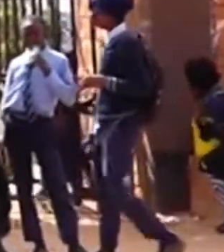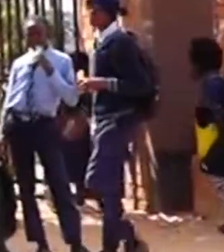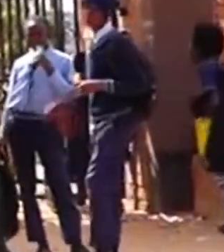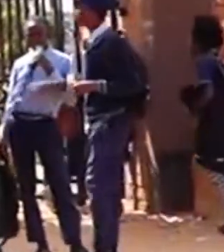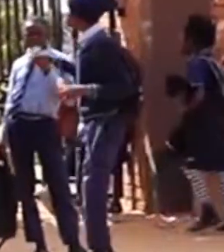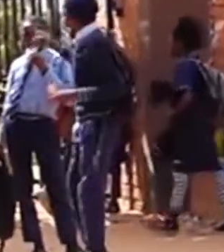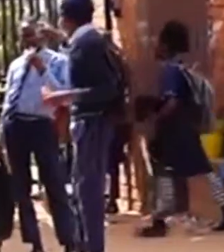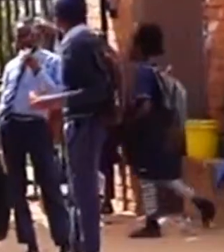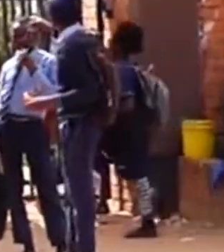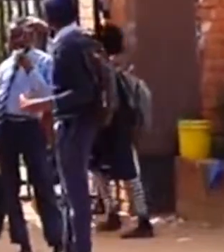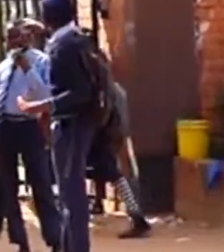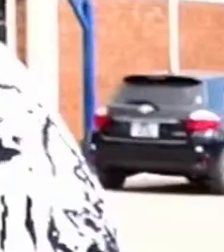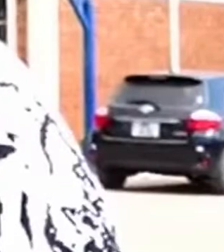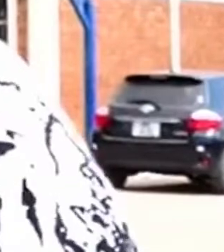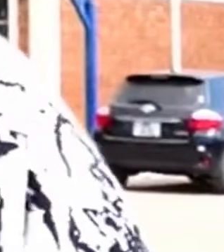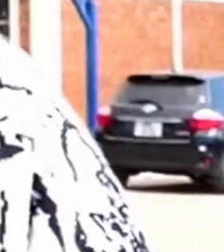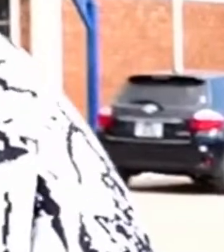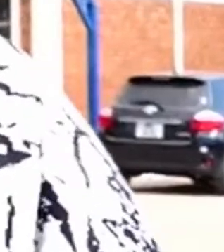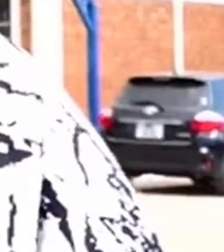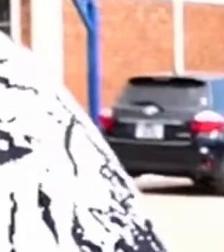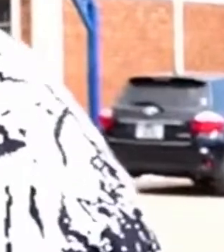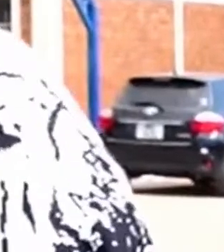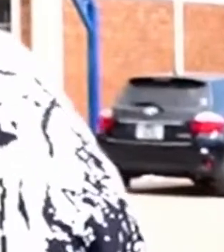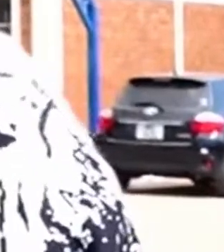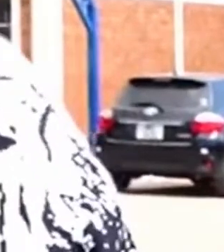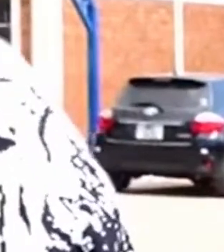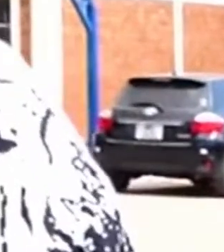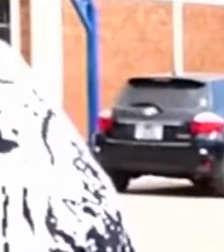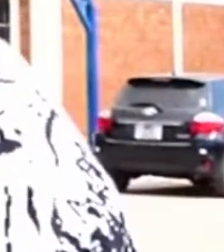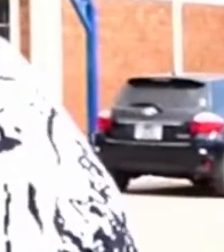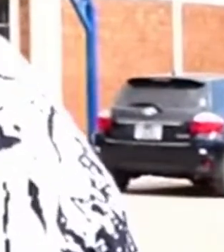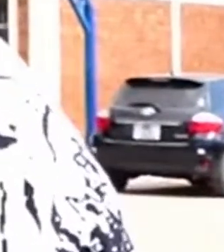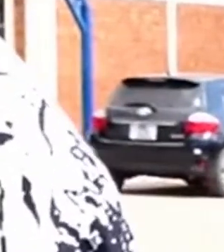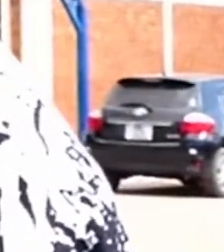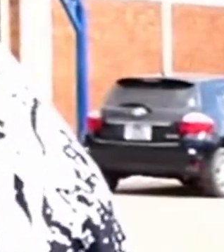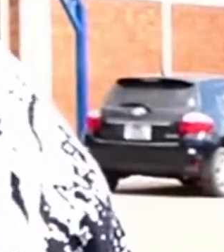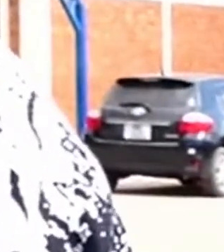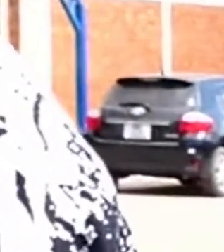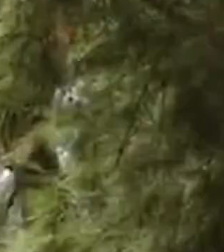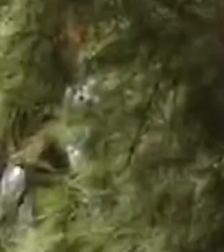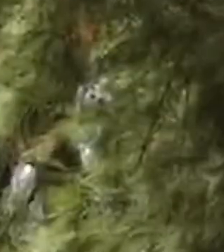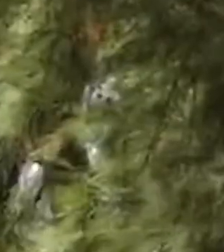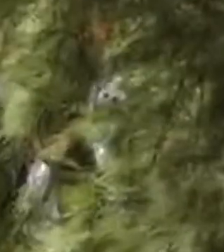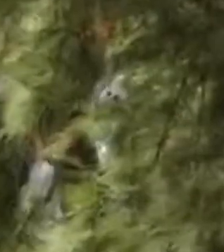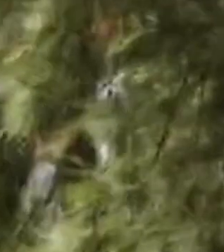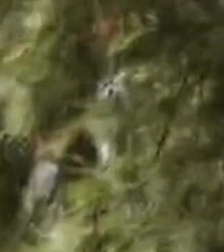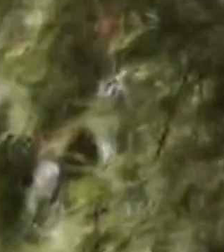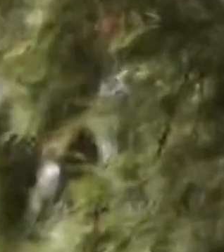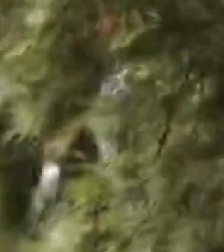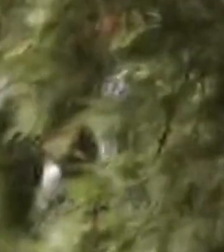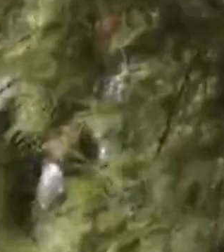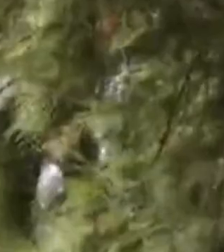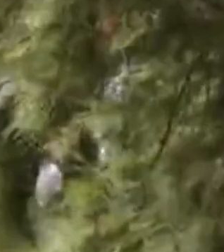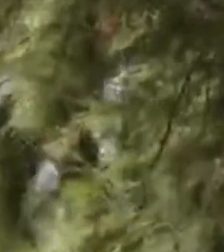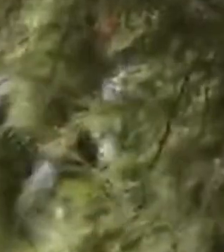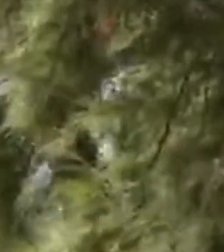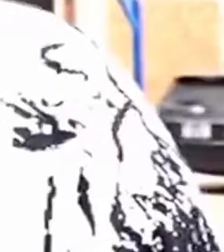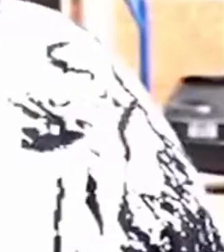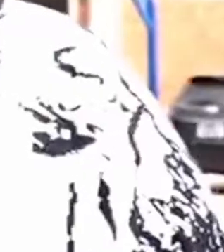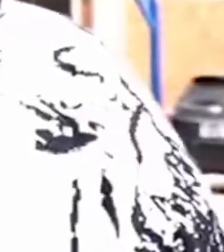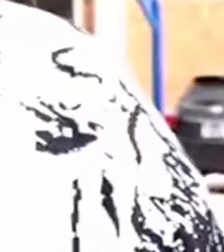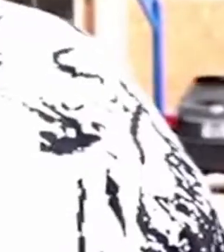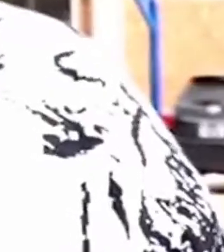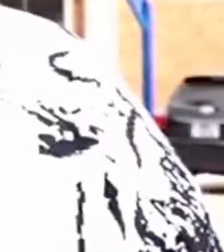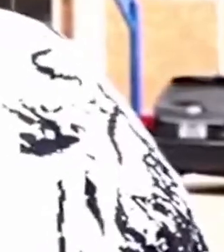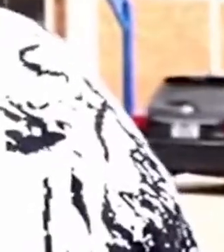is quite vast, and this is the only school we have around this place. Up to somewhere in Kabangwe, SOS, this one is the last